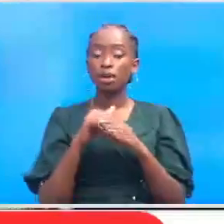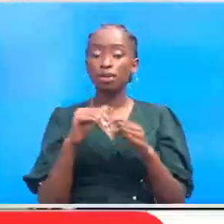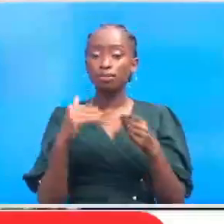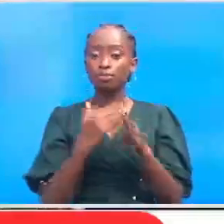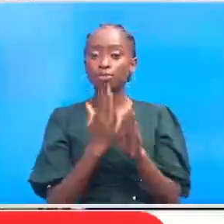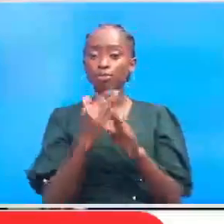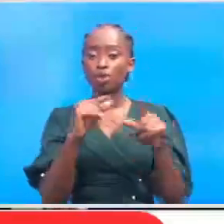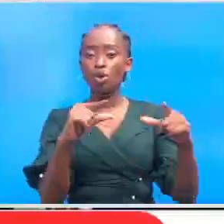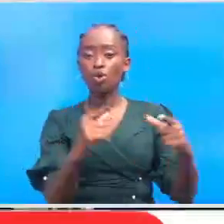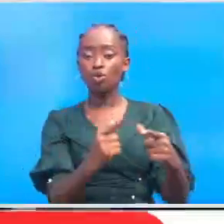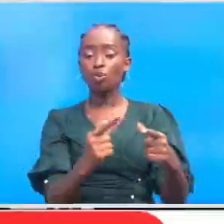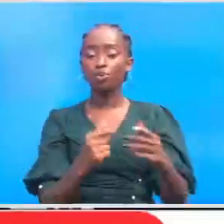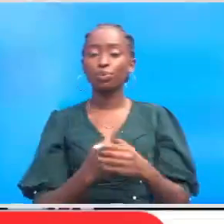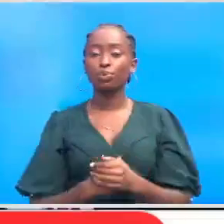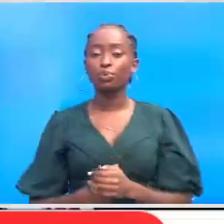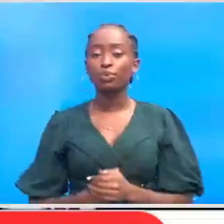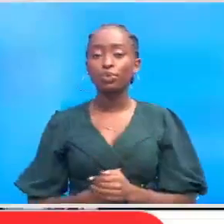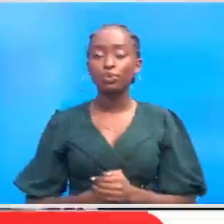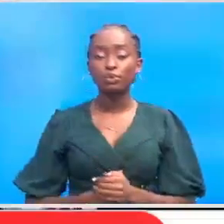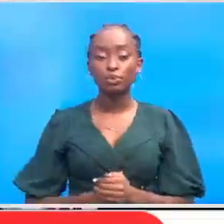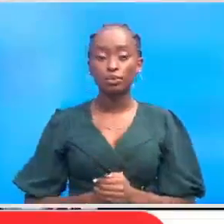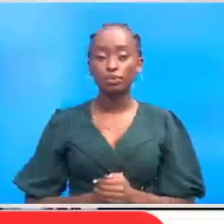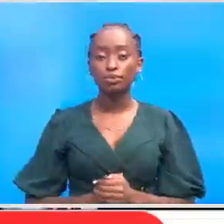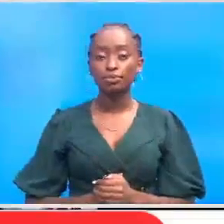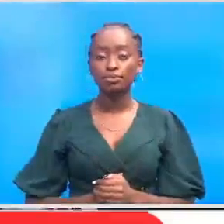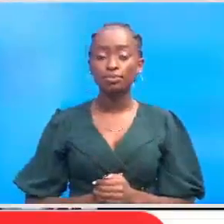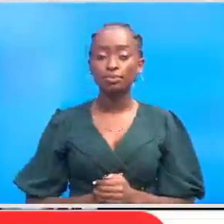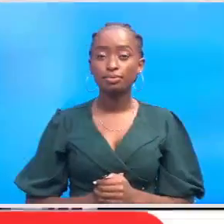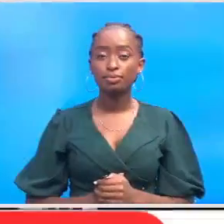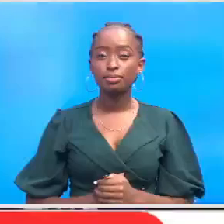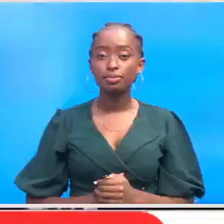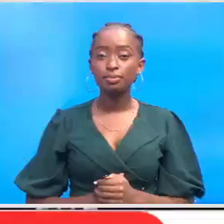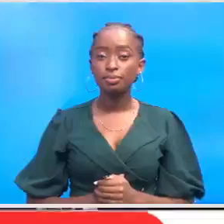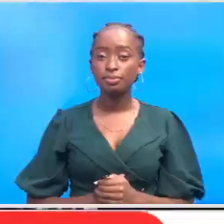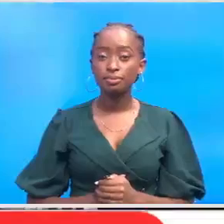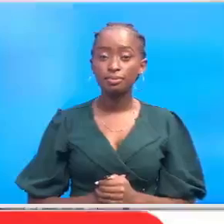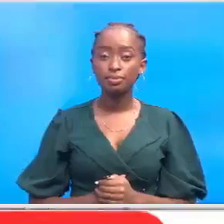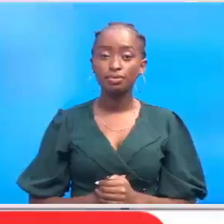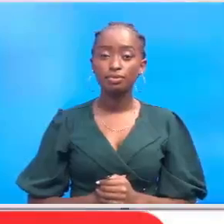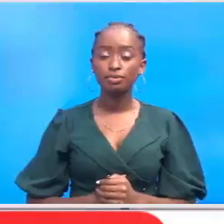Chichi, Josephine TV 47. The people of Kenya have won.